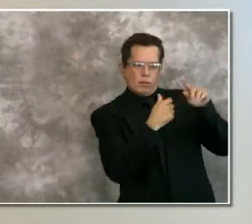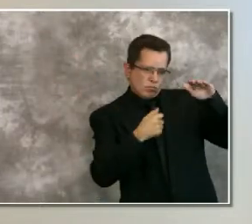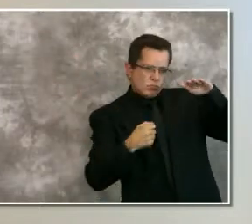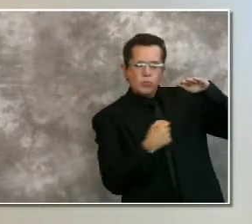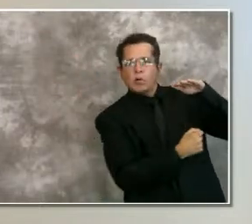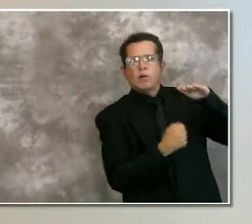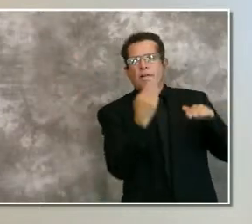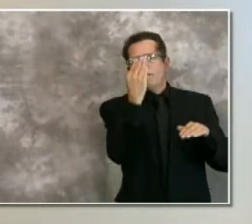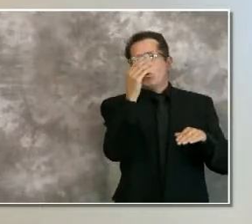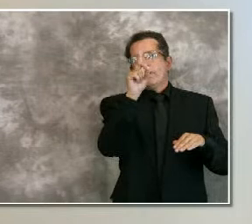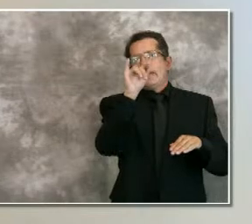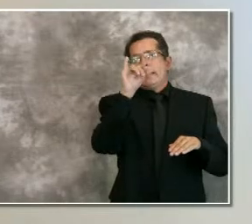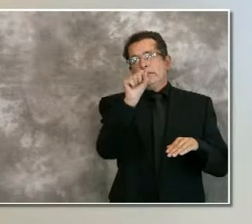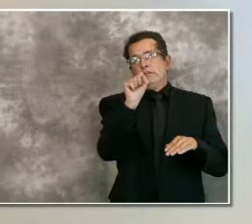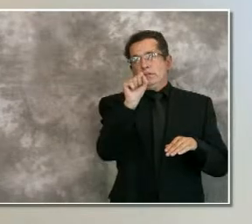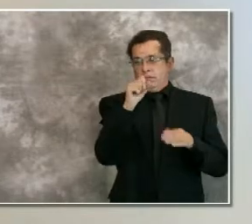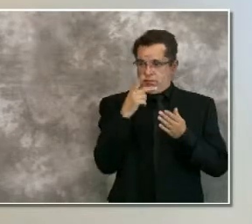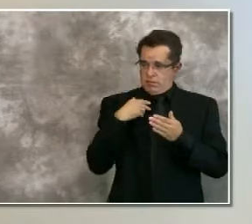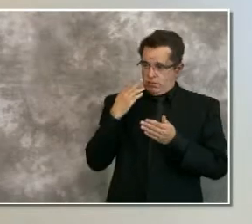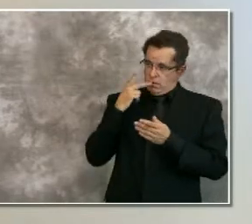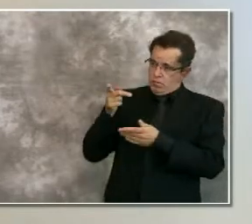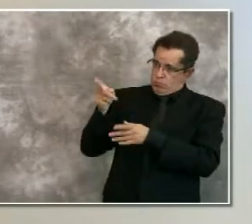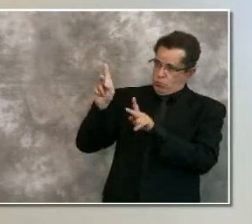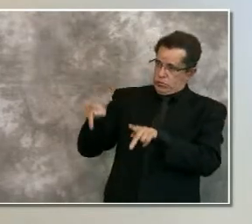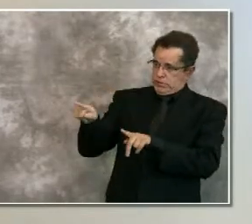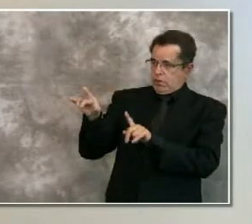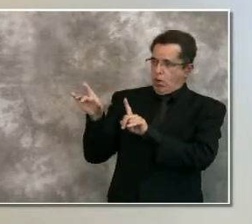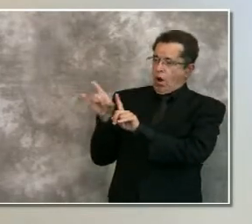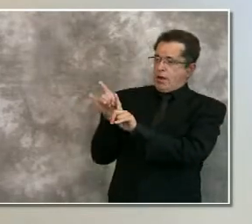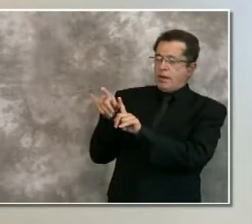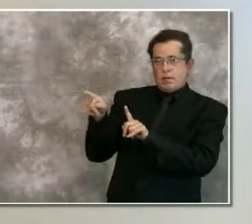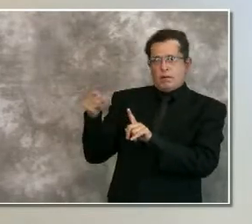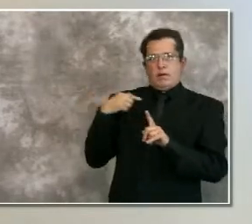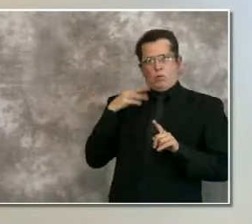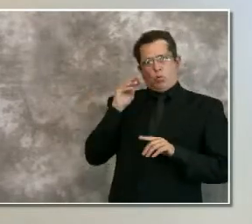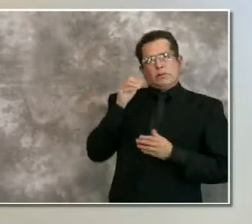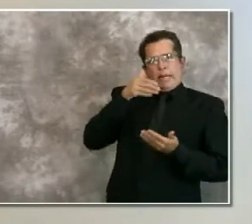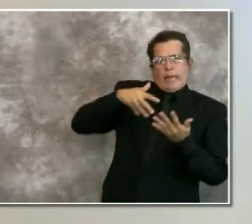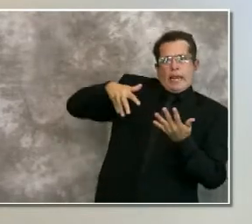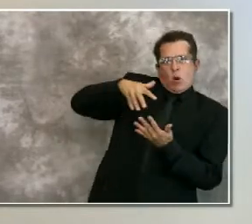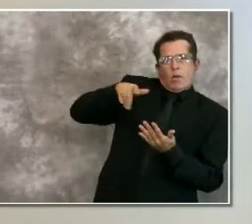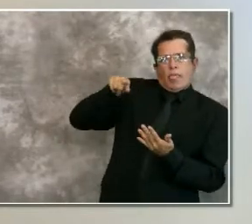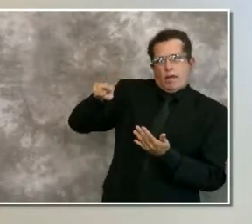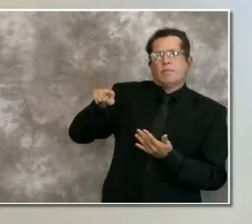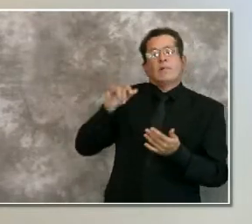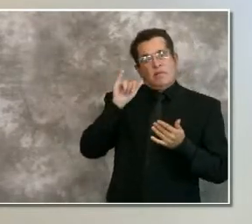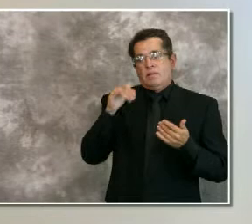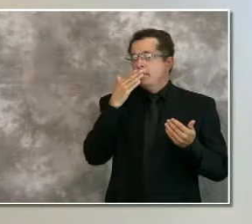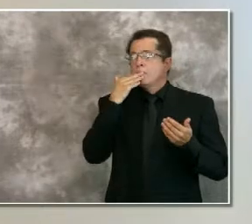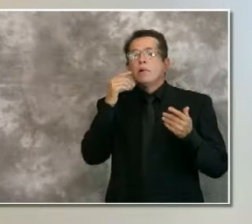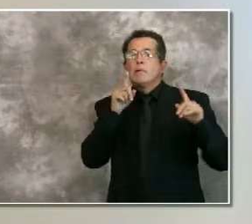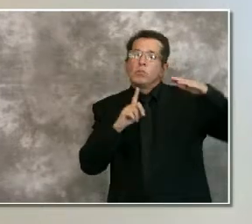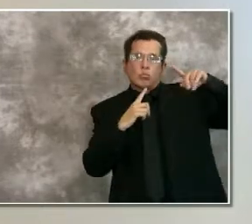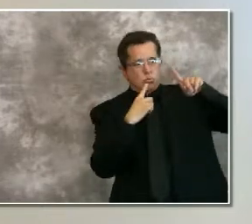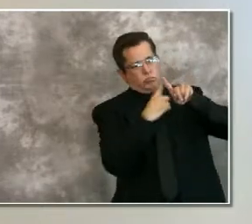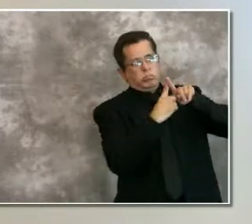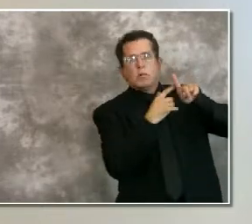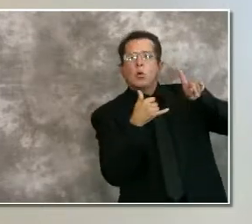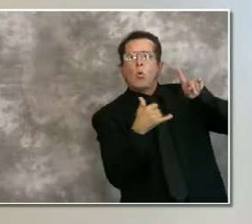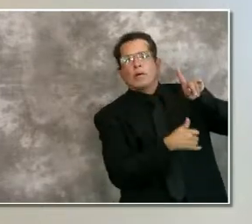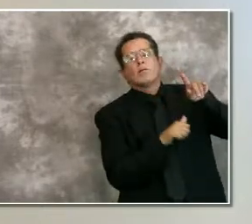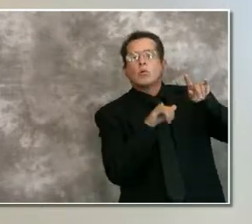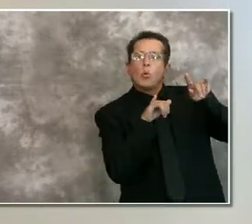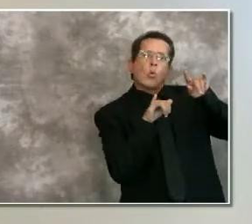14-day quarantine for those who have been in close contact with a positive. This is a cornerstone and hallmark of effective public health, but it is